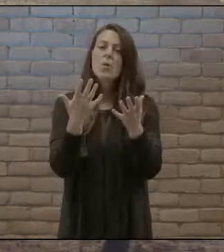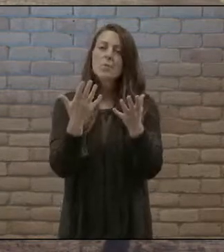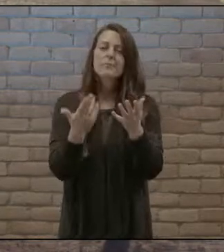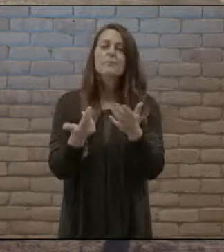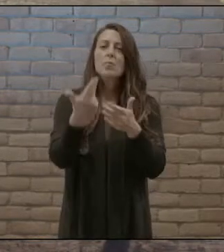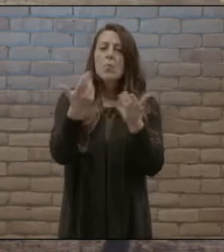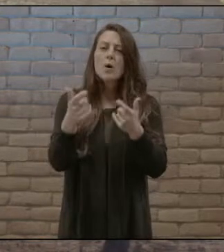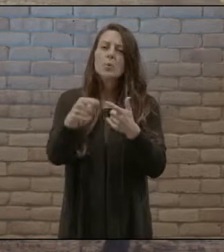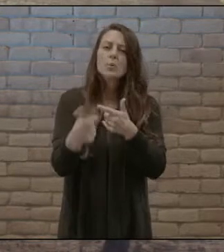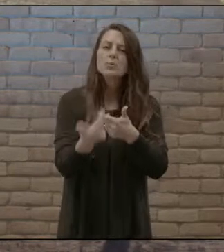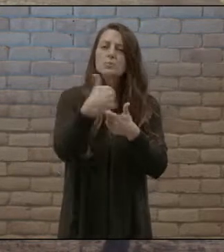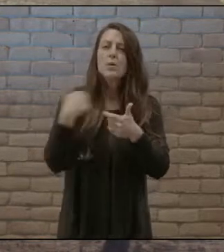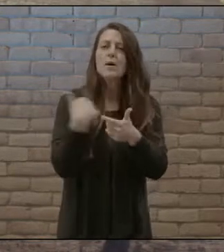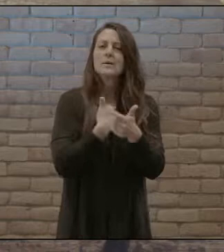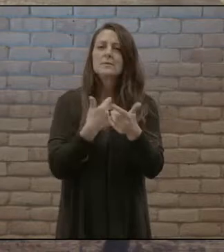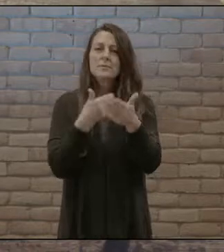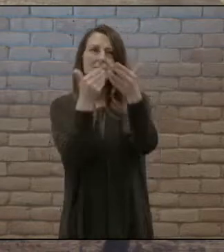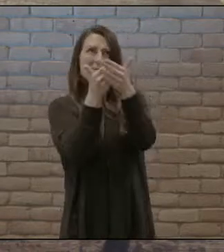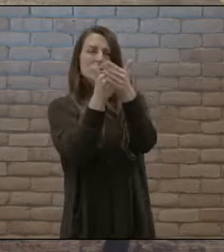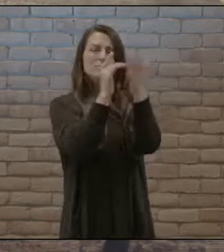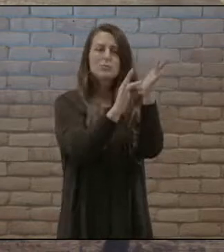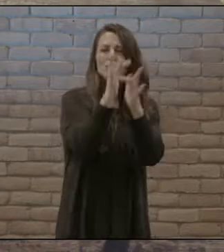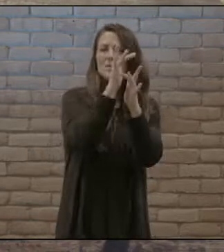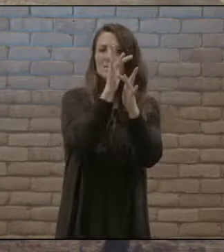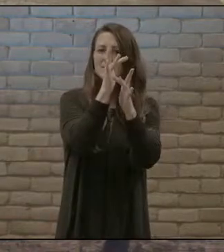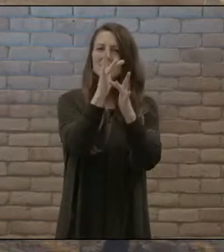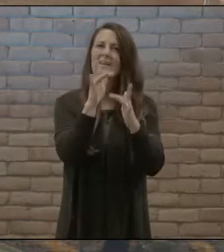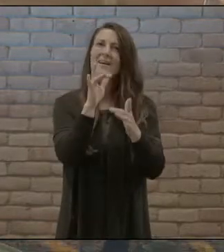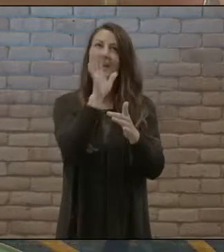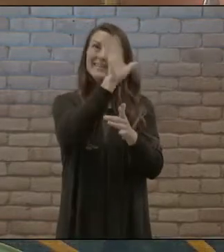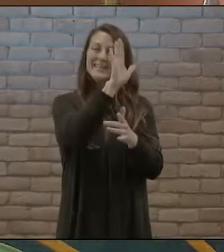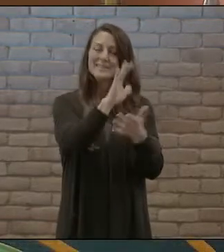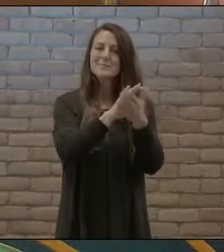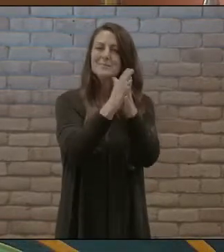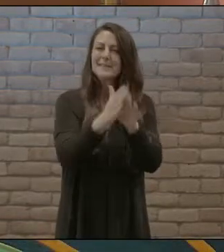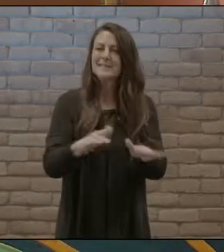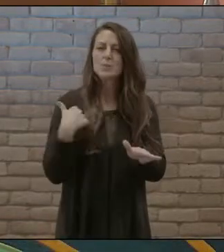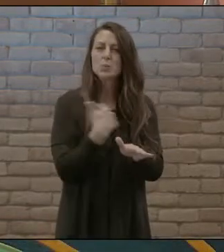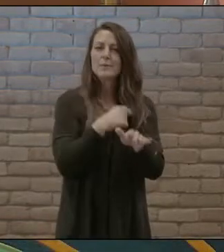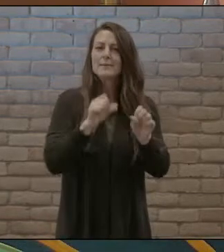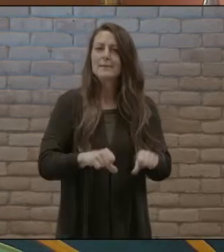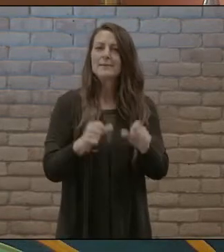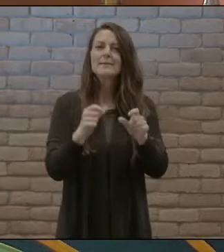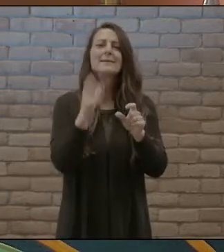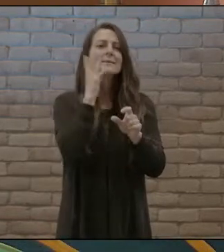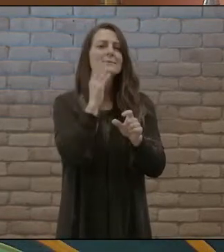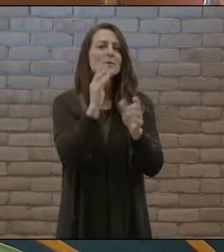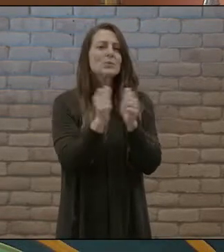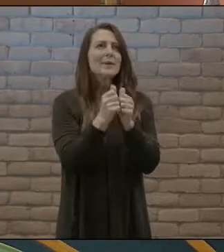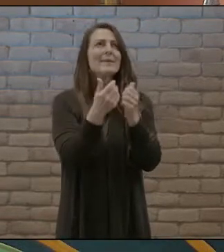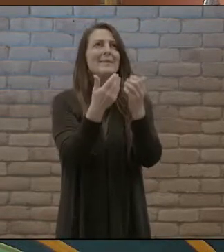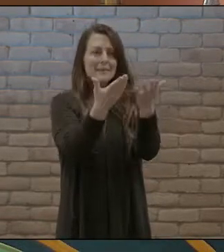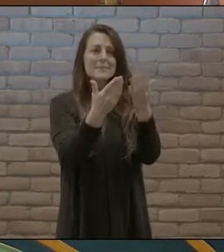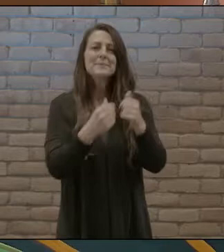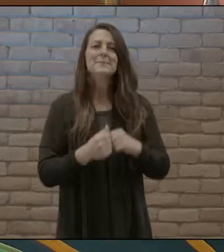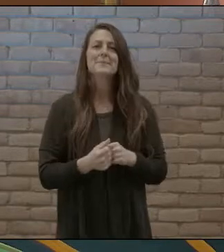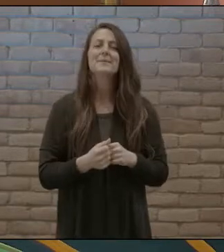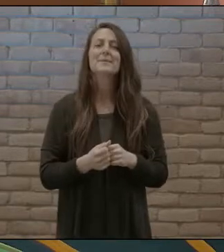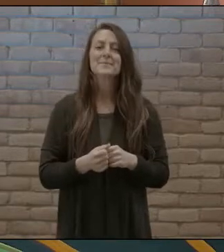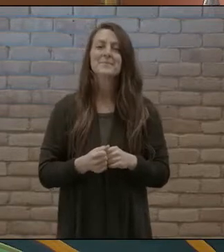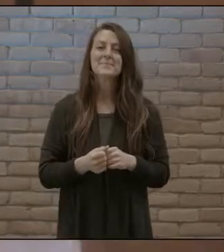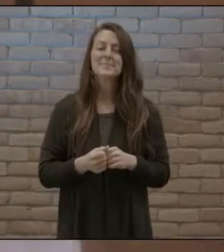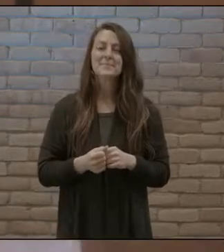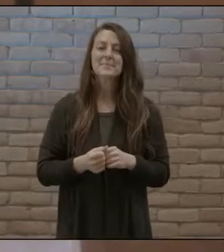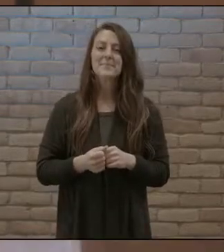this incomprehensible peace that we experience with him. Let's come together and worship him in that way at